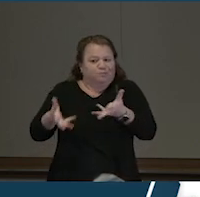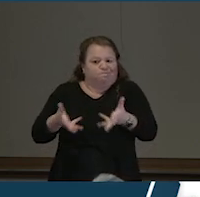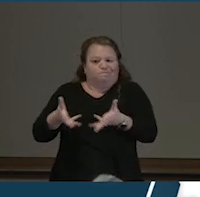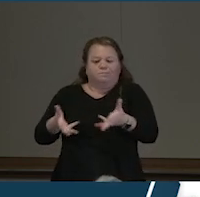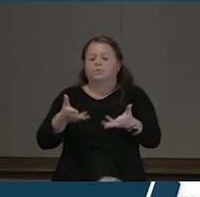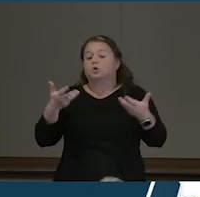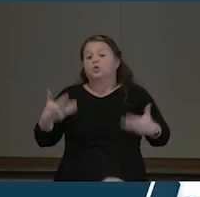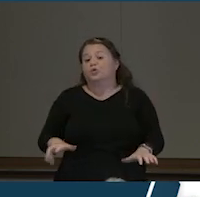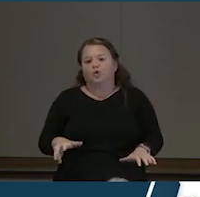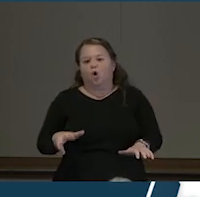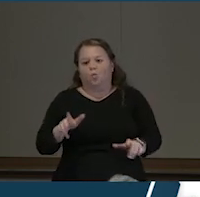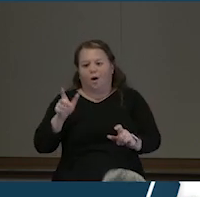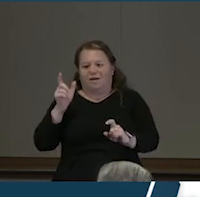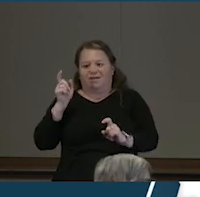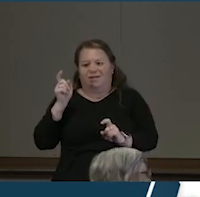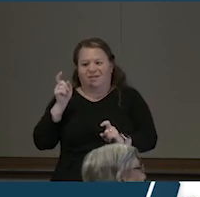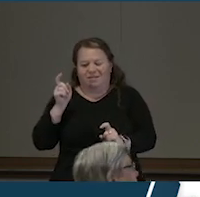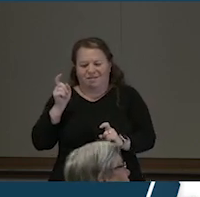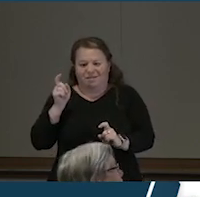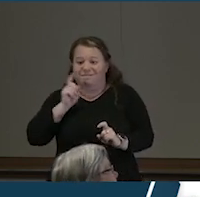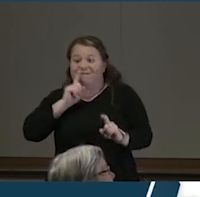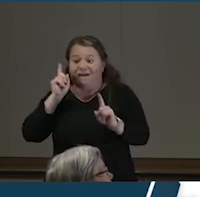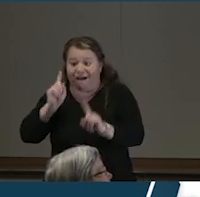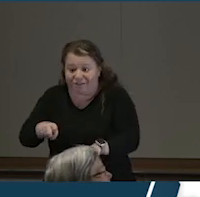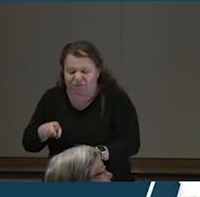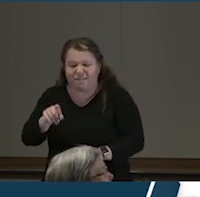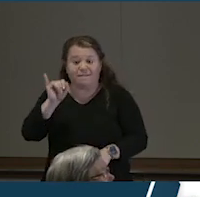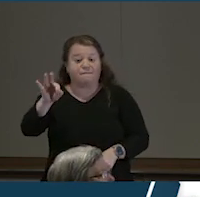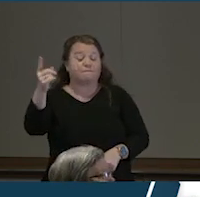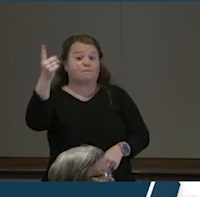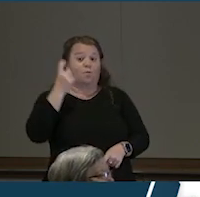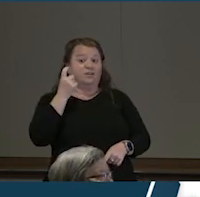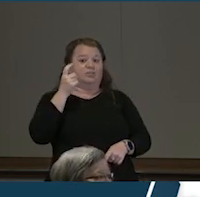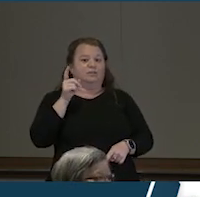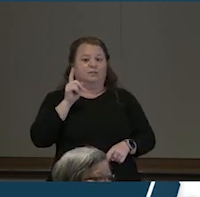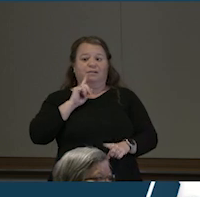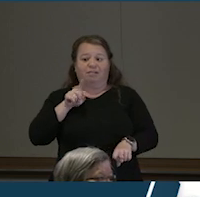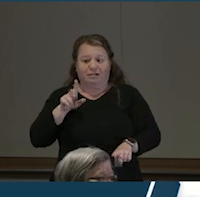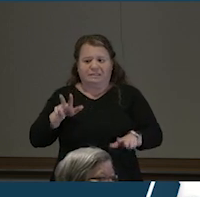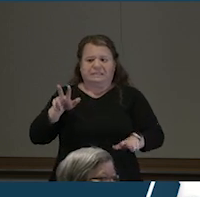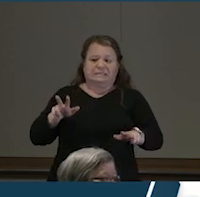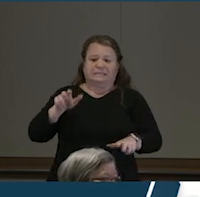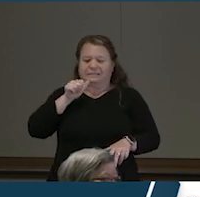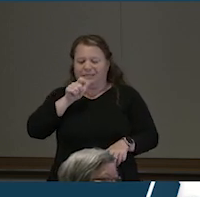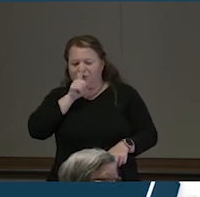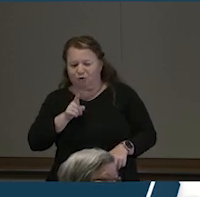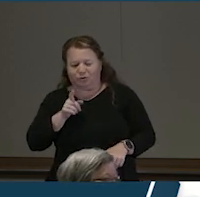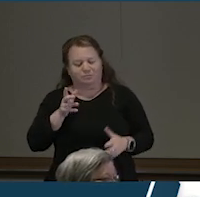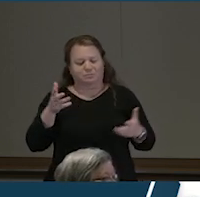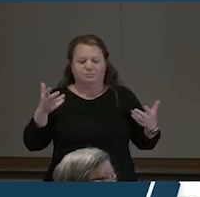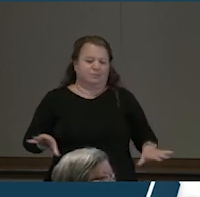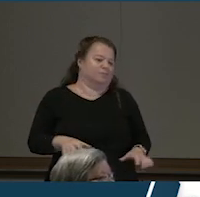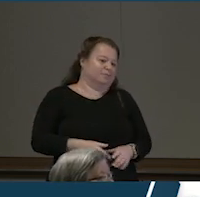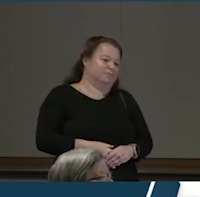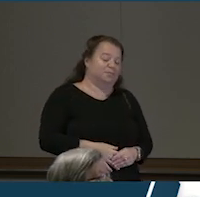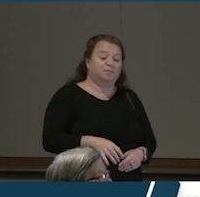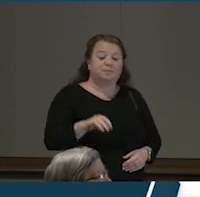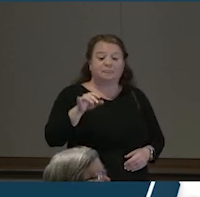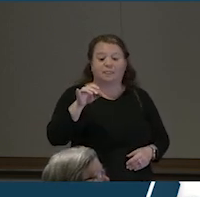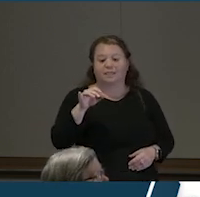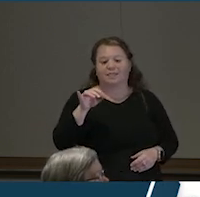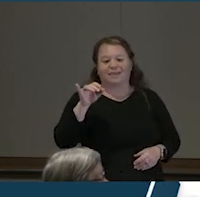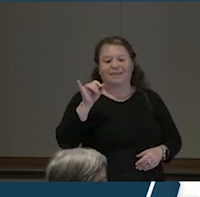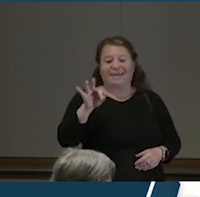ever want to give them an answer if they have a question and you're not sure of your answer. Because if you give them